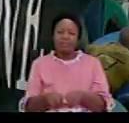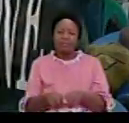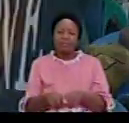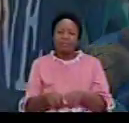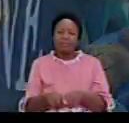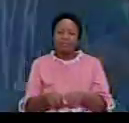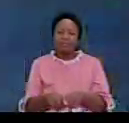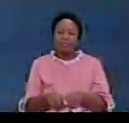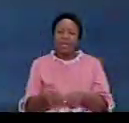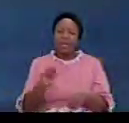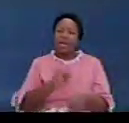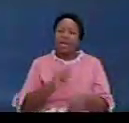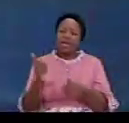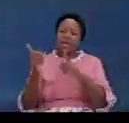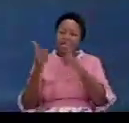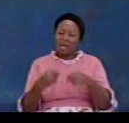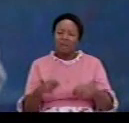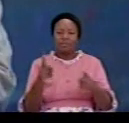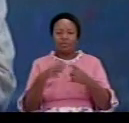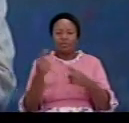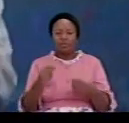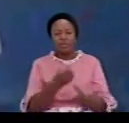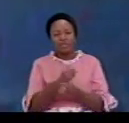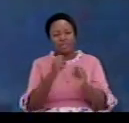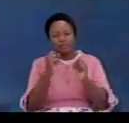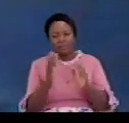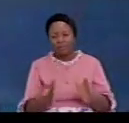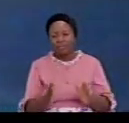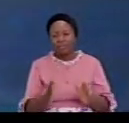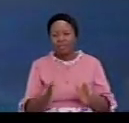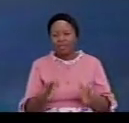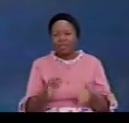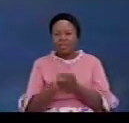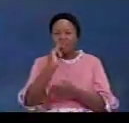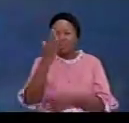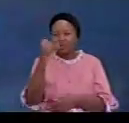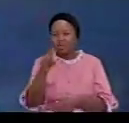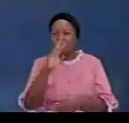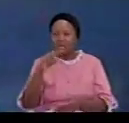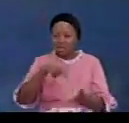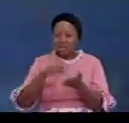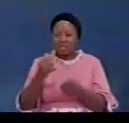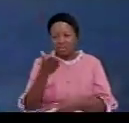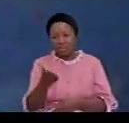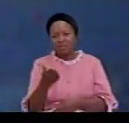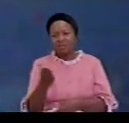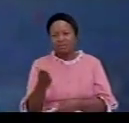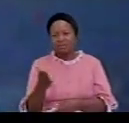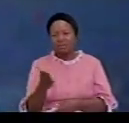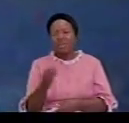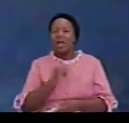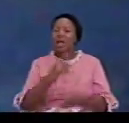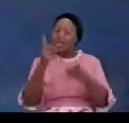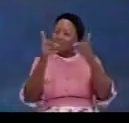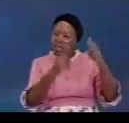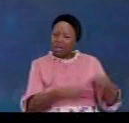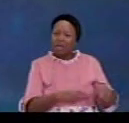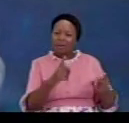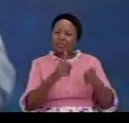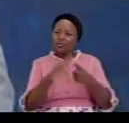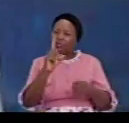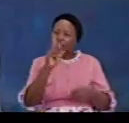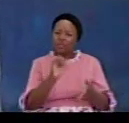I come to the Savior. That's why you're standing up there. I come to the one that